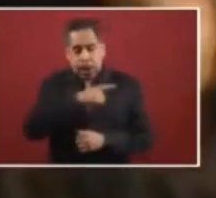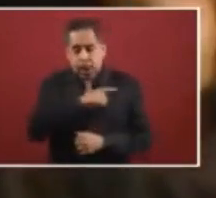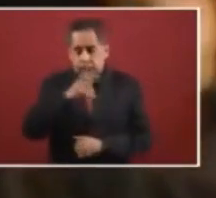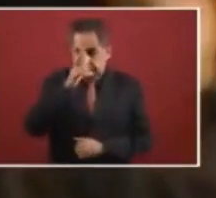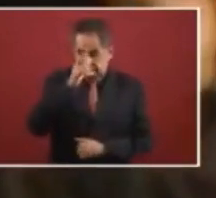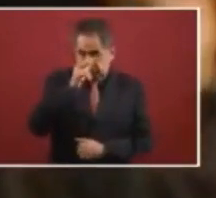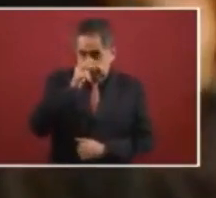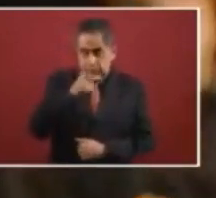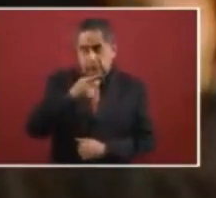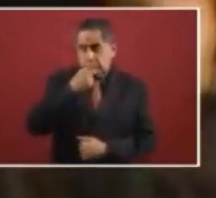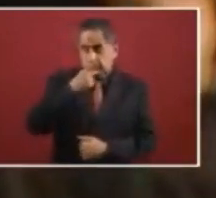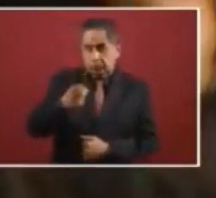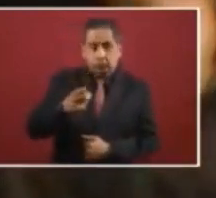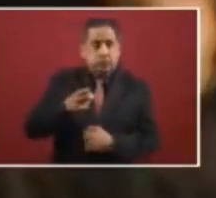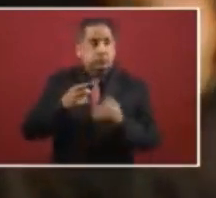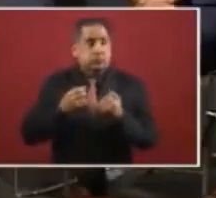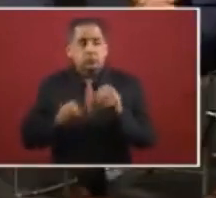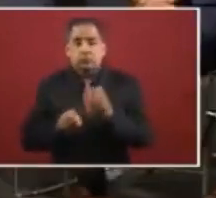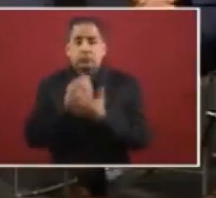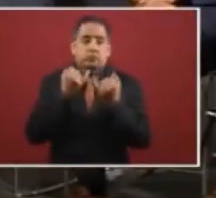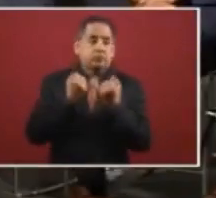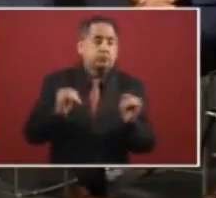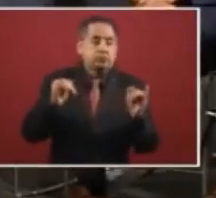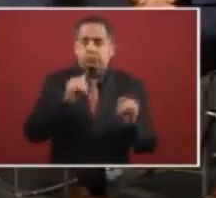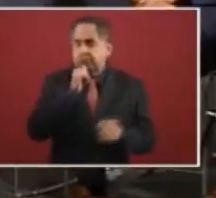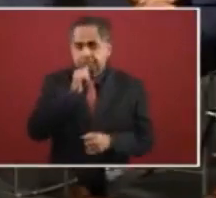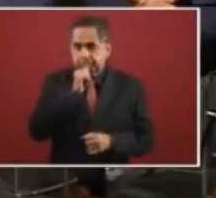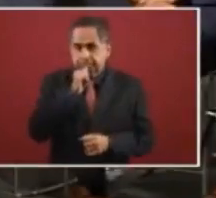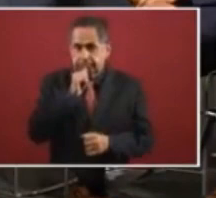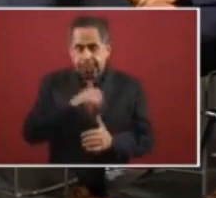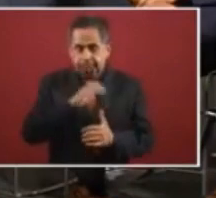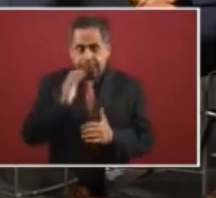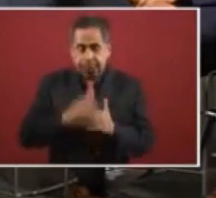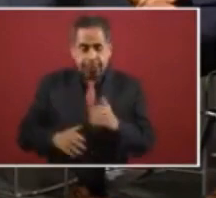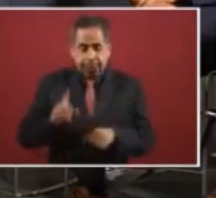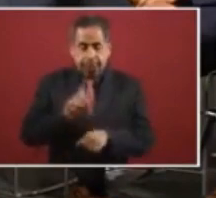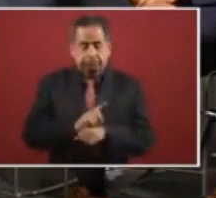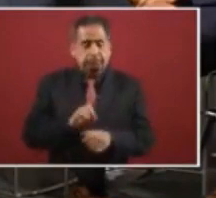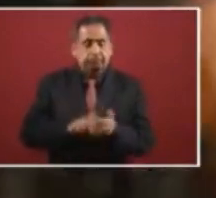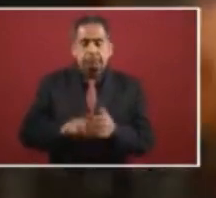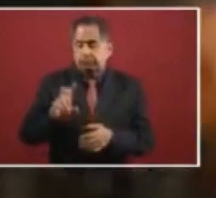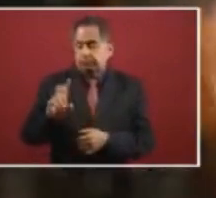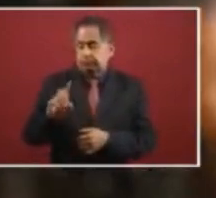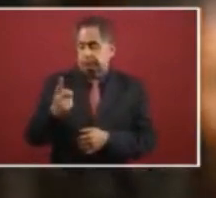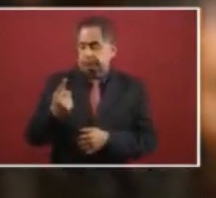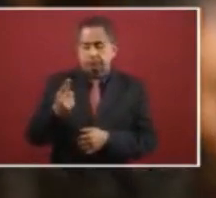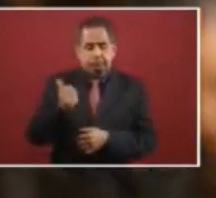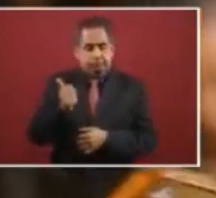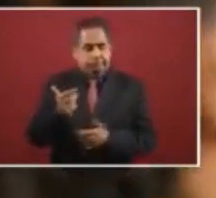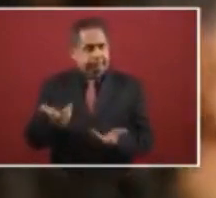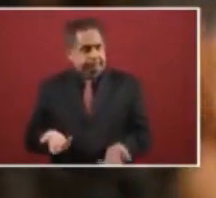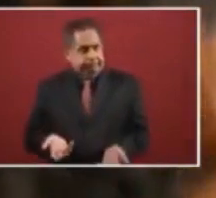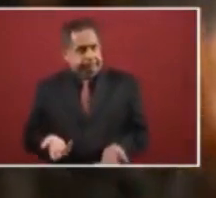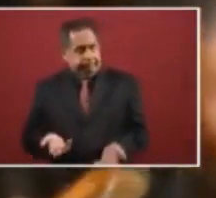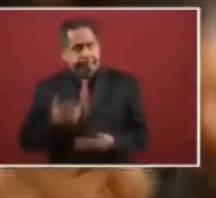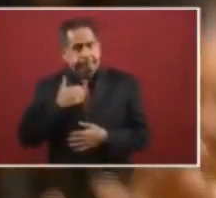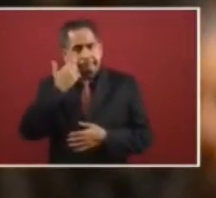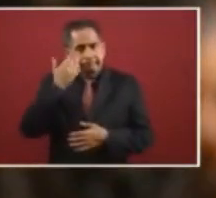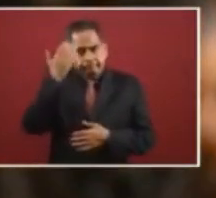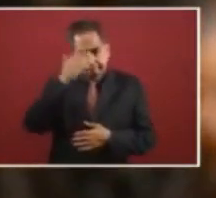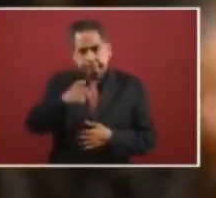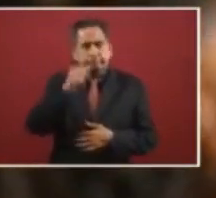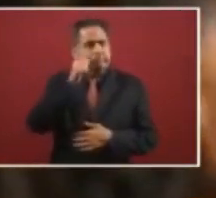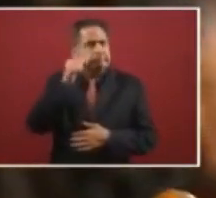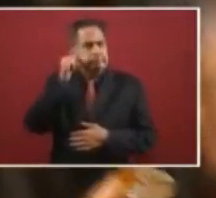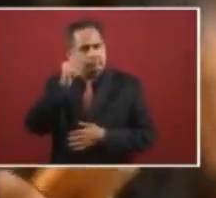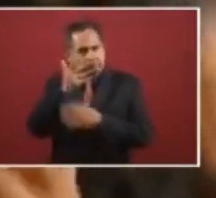And in Hermosillo, they announced that they would not inaugurate the road and that they will not finish by the 31st of August.